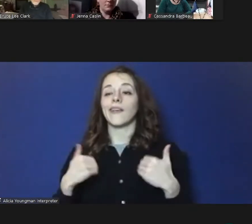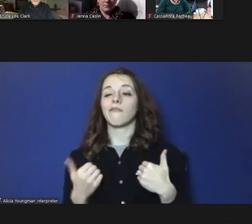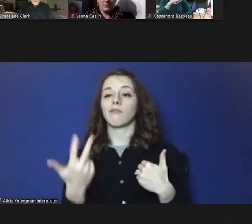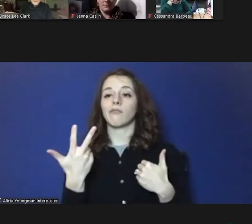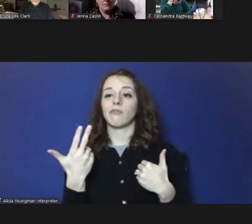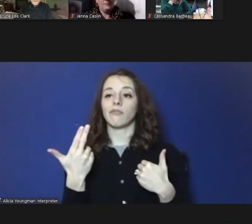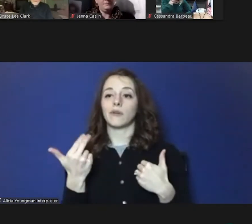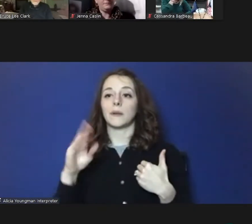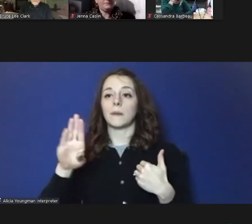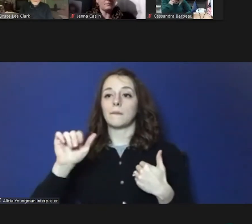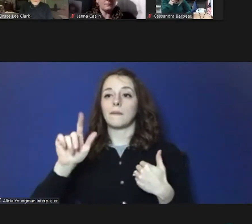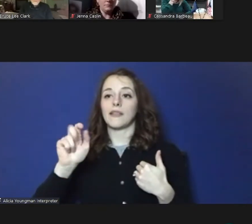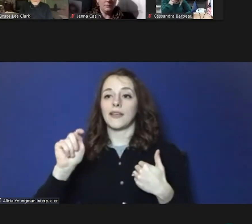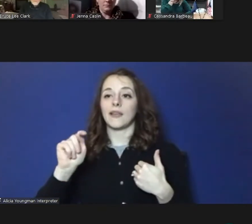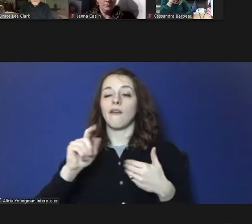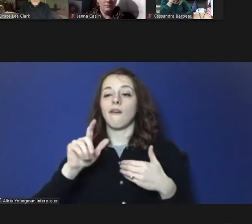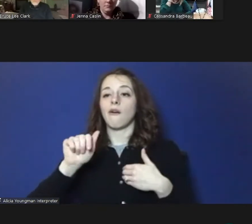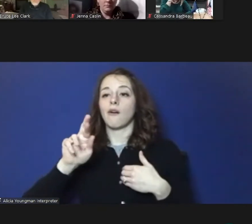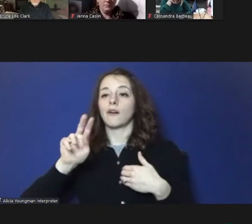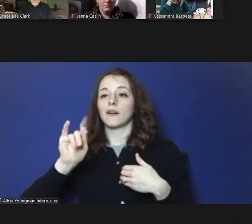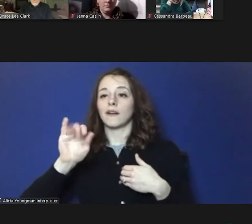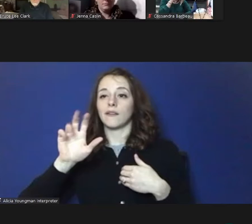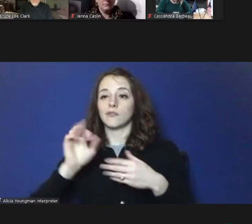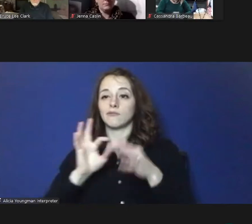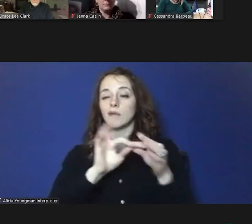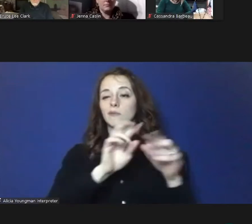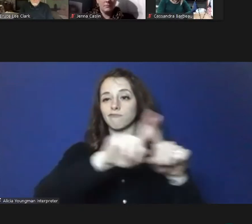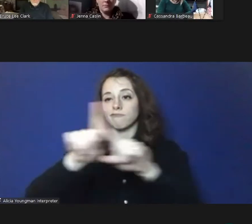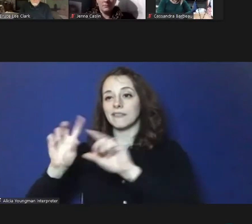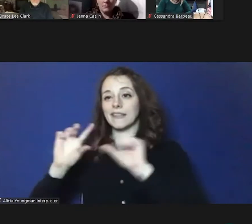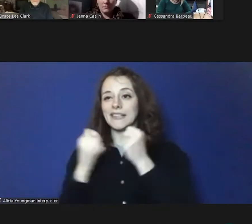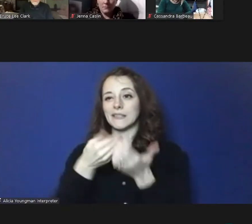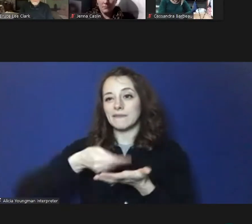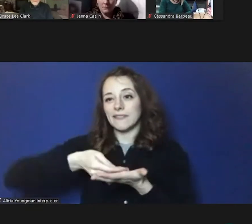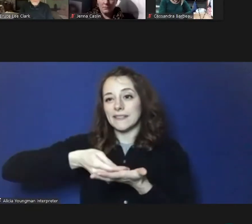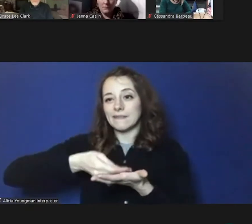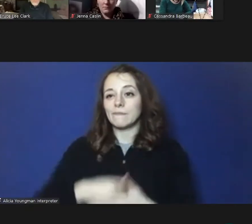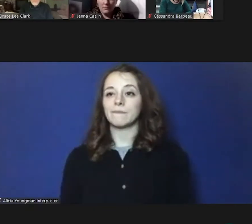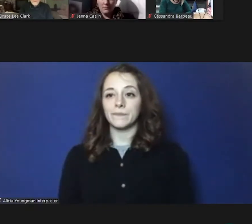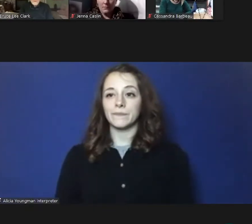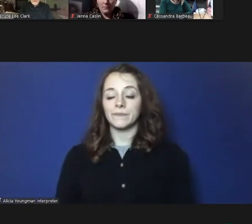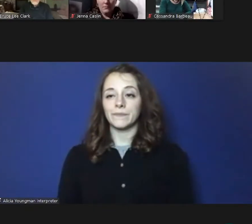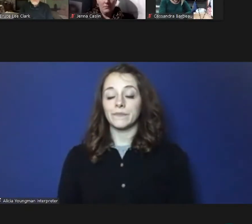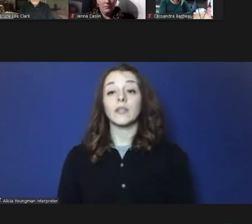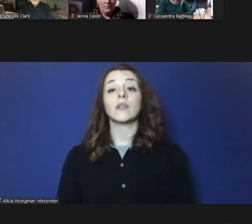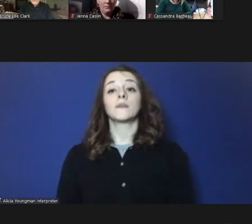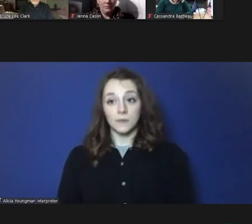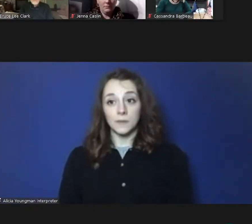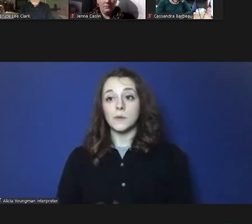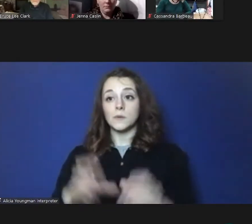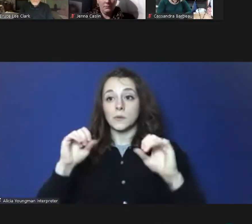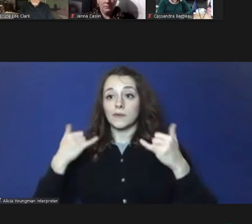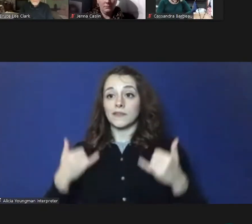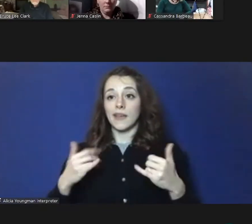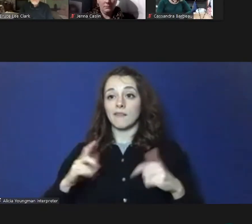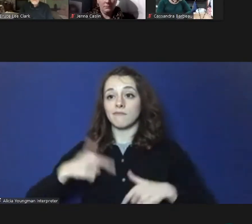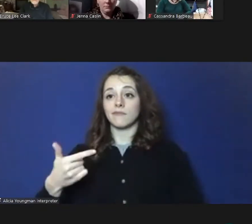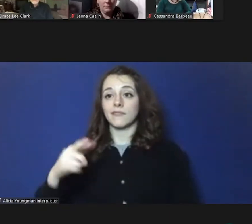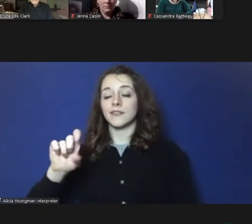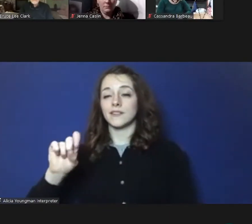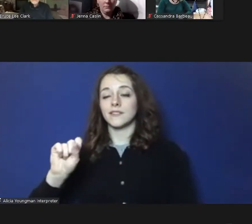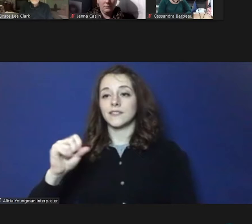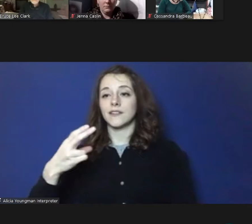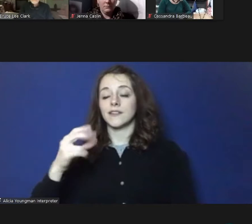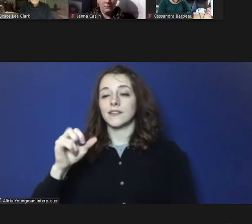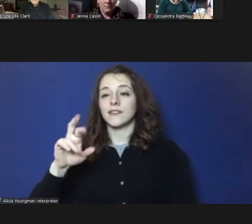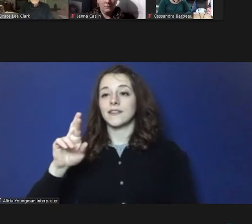articles related to different agency funding. So with that, that brings us to Shannon Barsati, who will